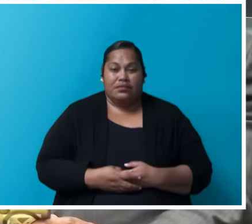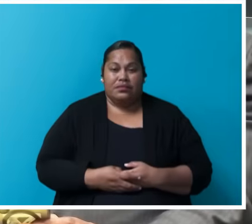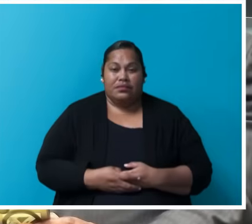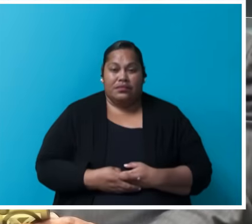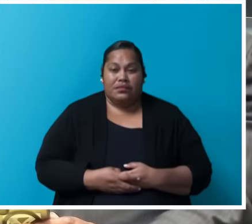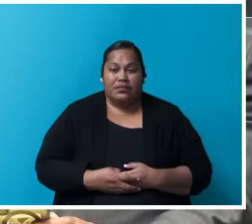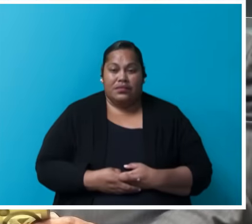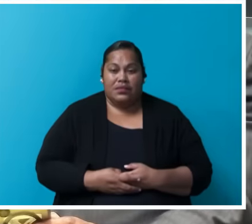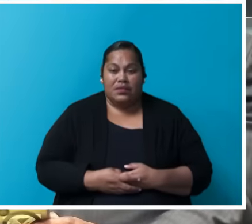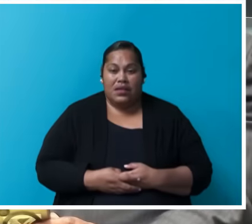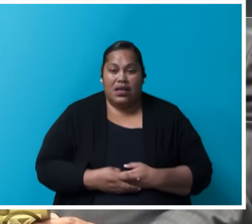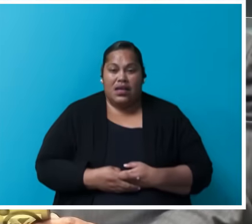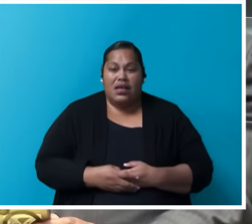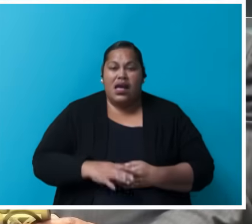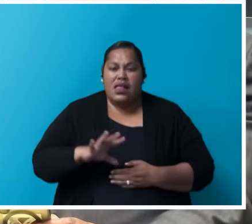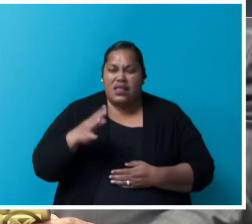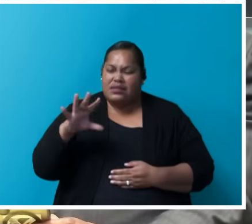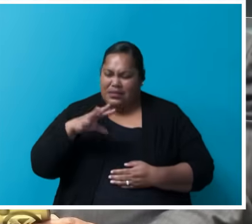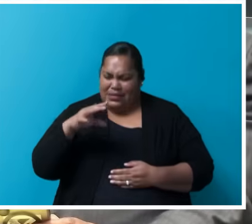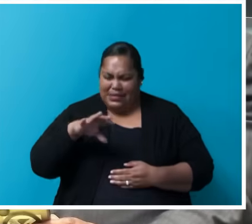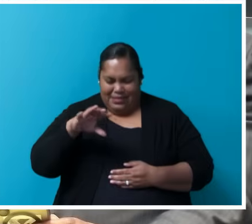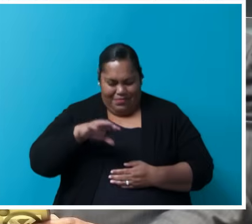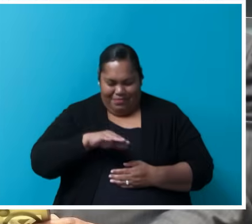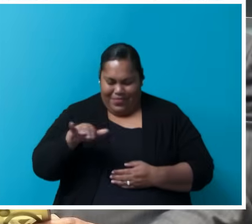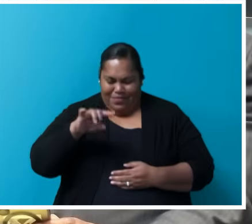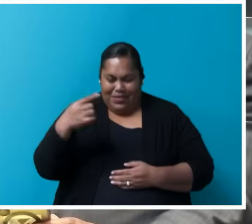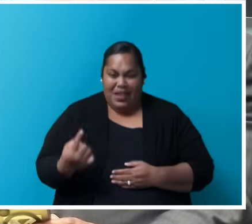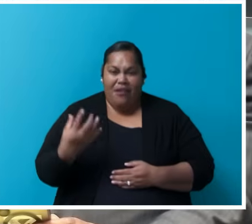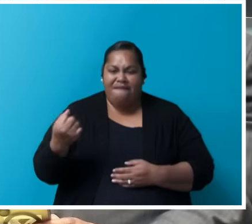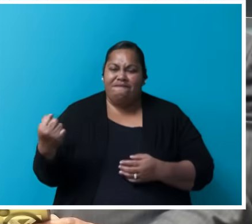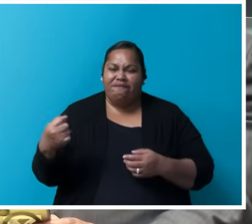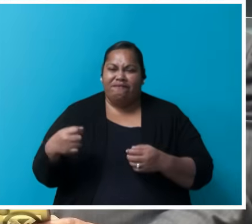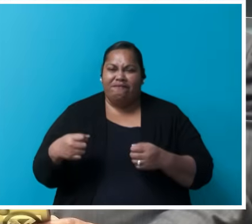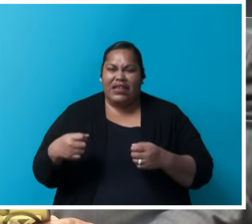they themselves are fighting amongst each other.